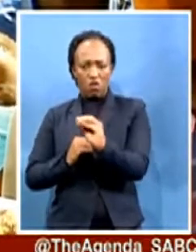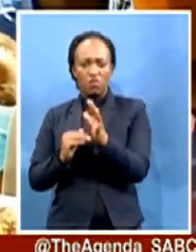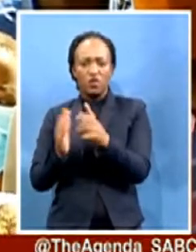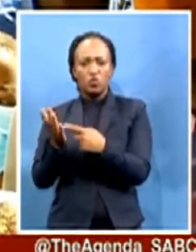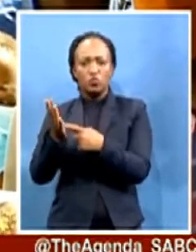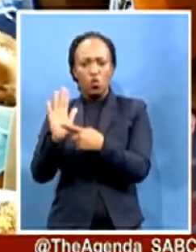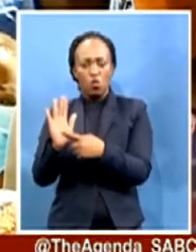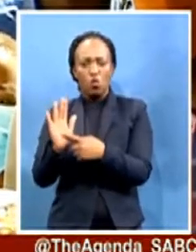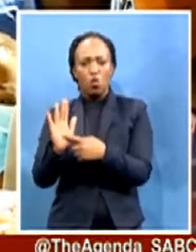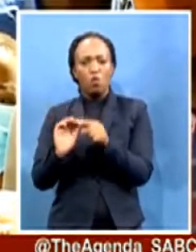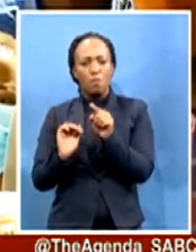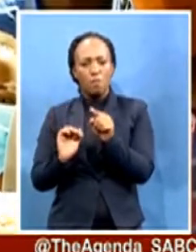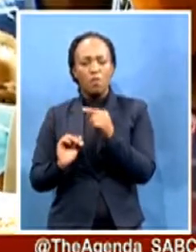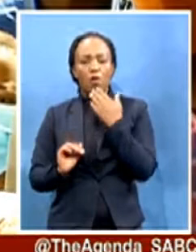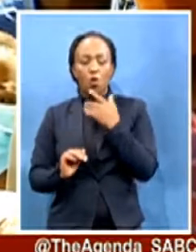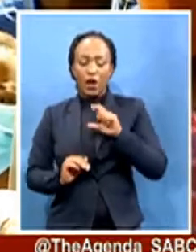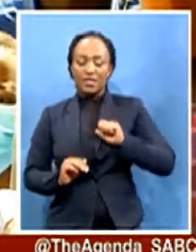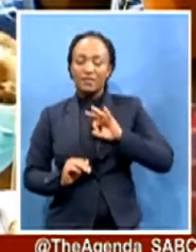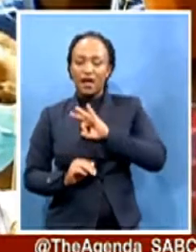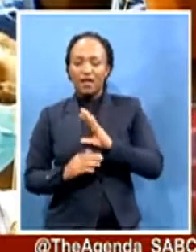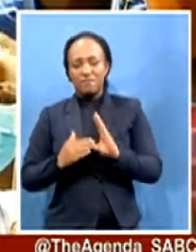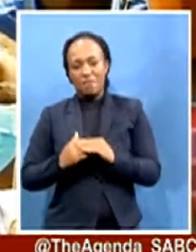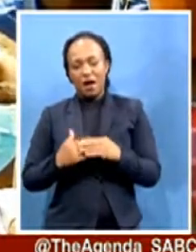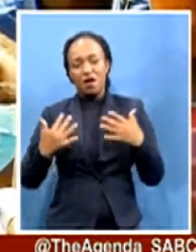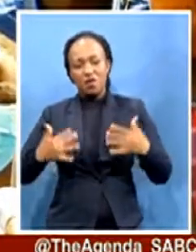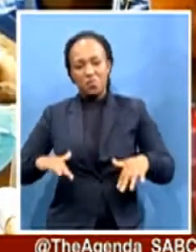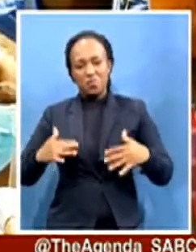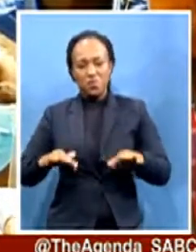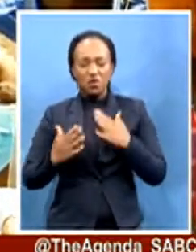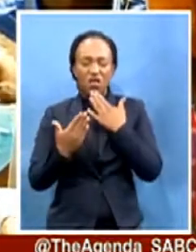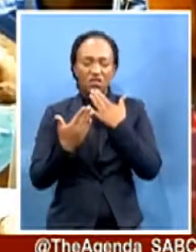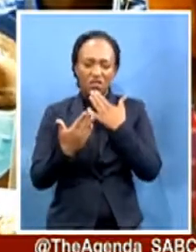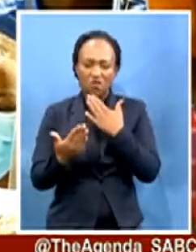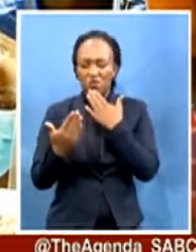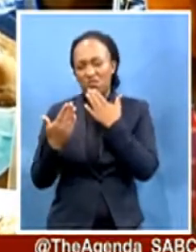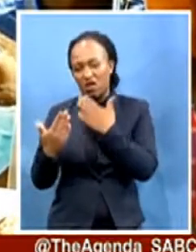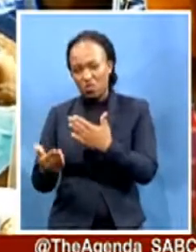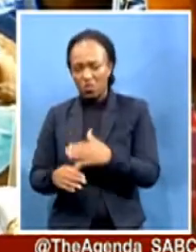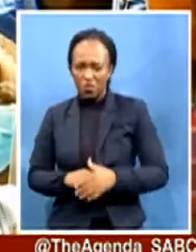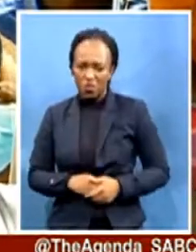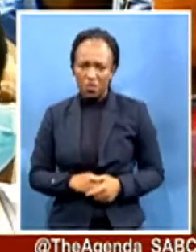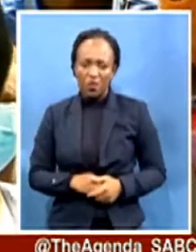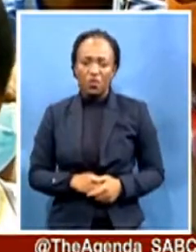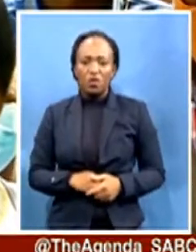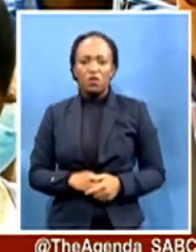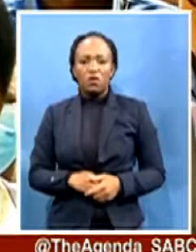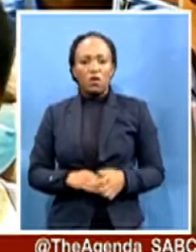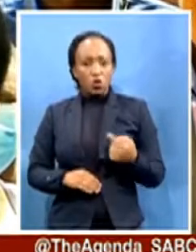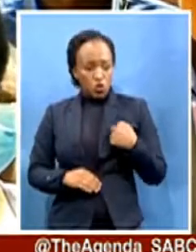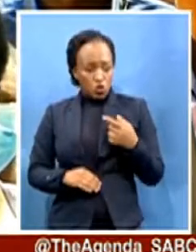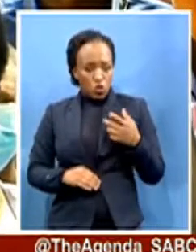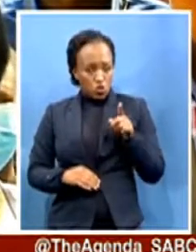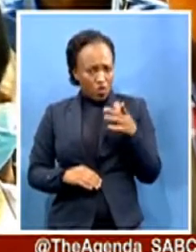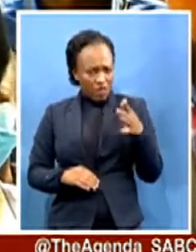members. And so we thank you for that. The fact that you were able to go in there, drag the patient out, and